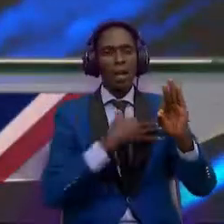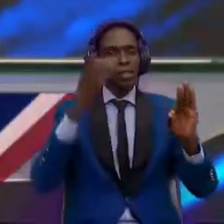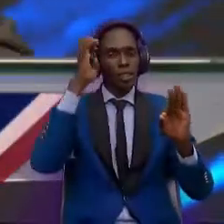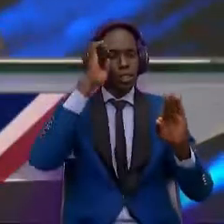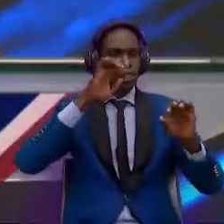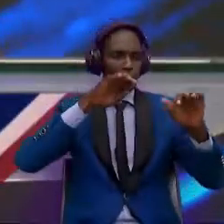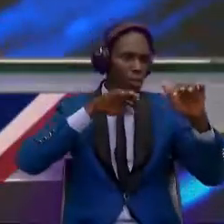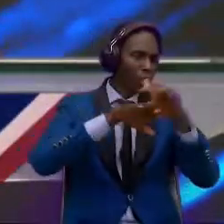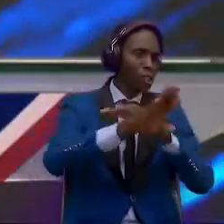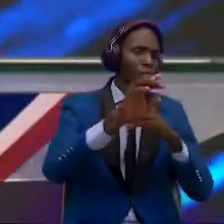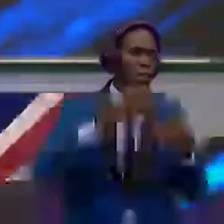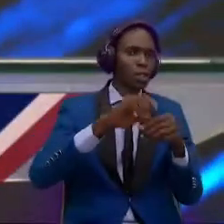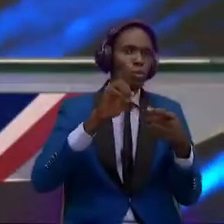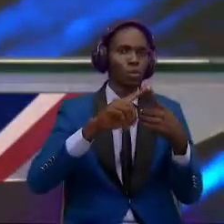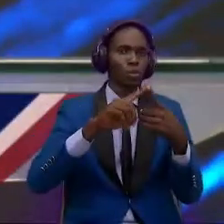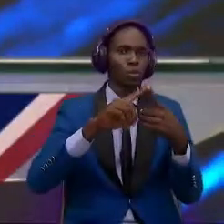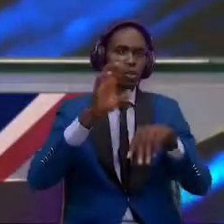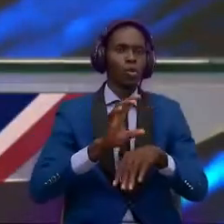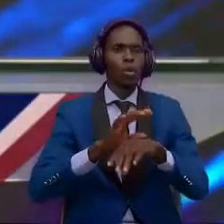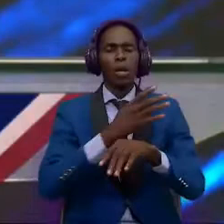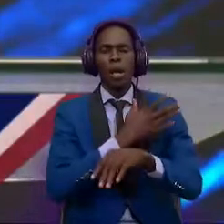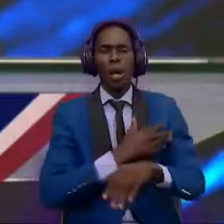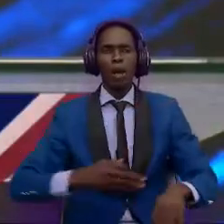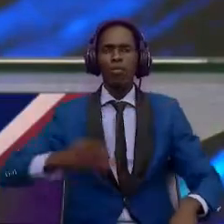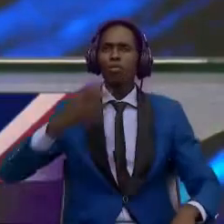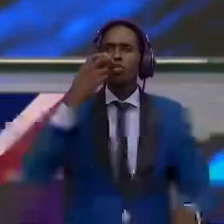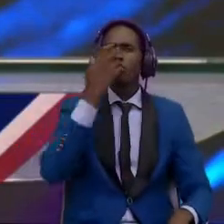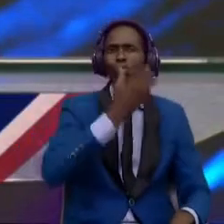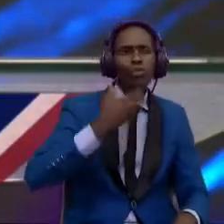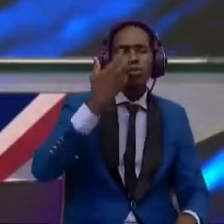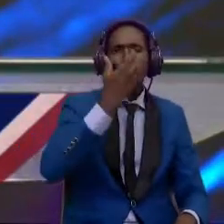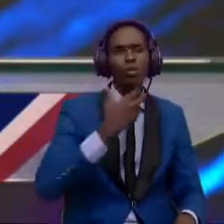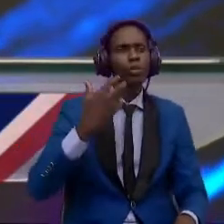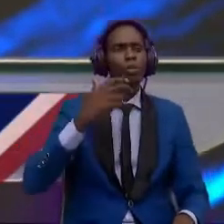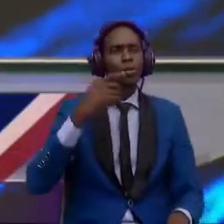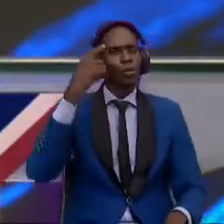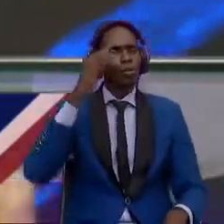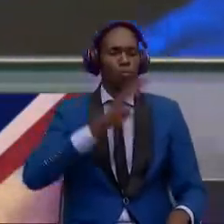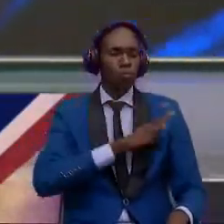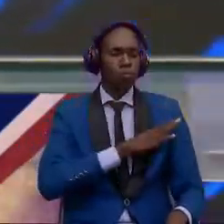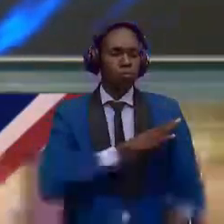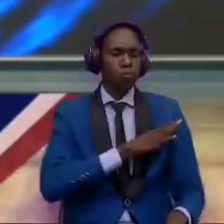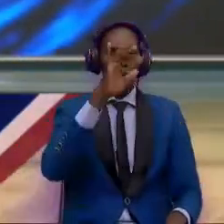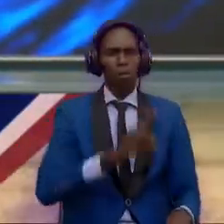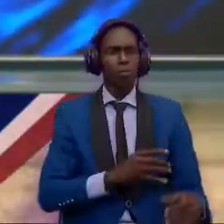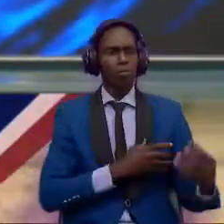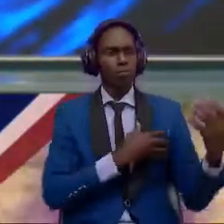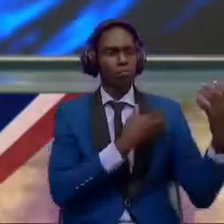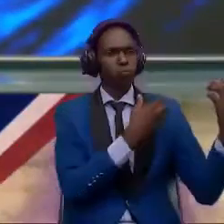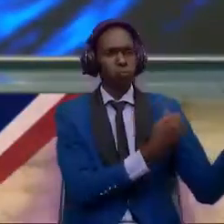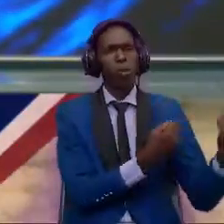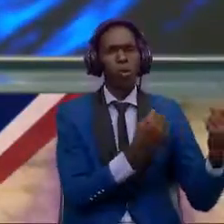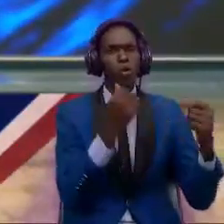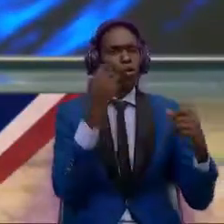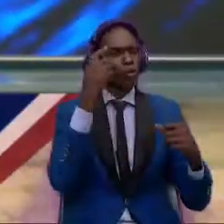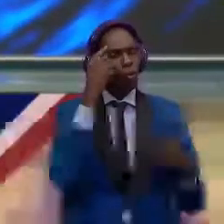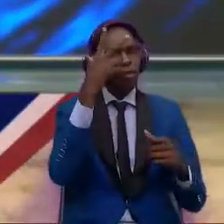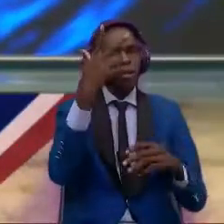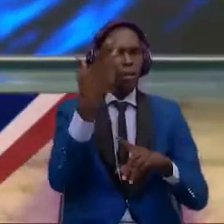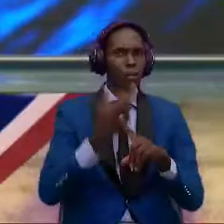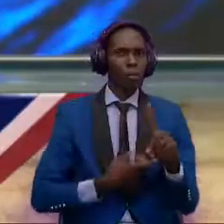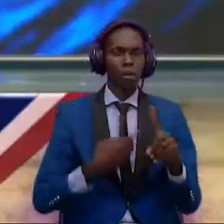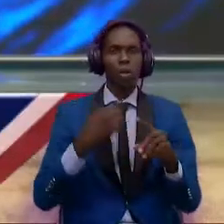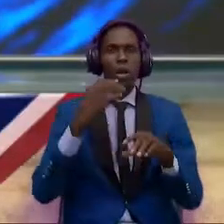boldly for the space of 3 months, disputing and persuading the things concerning